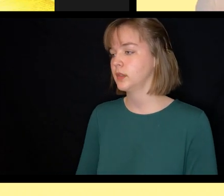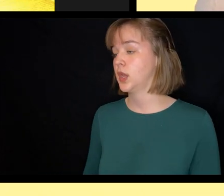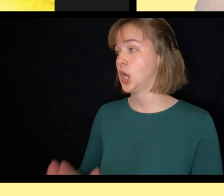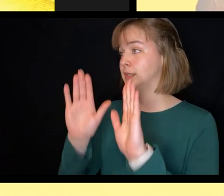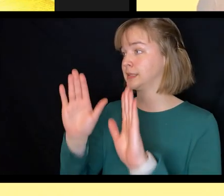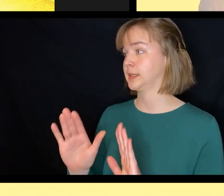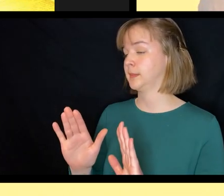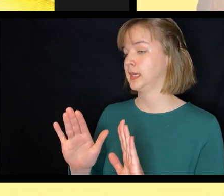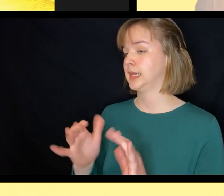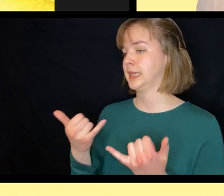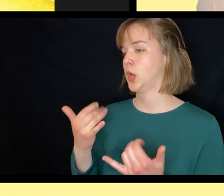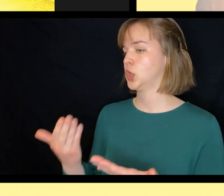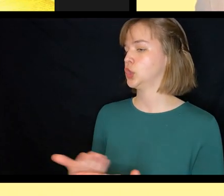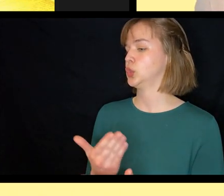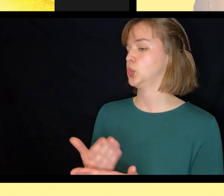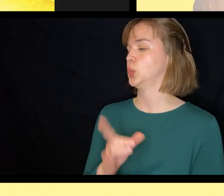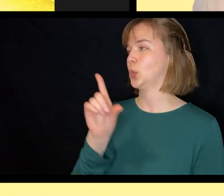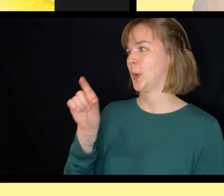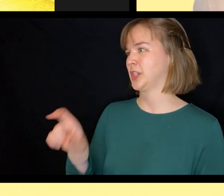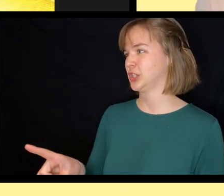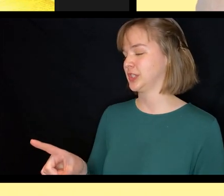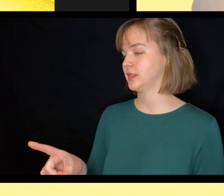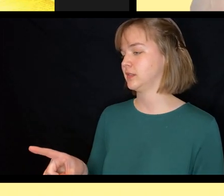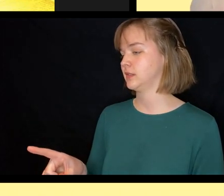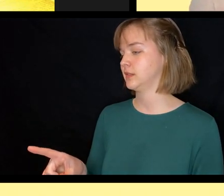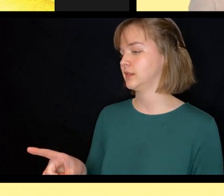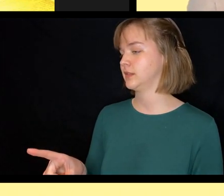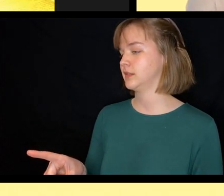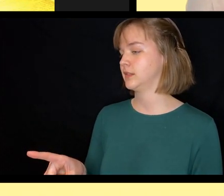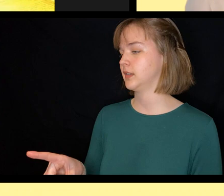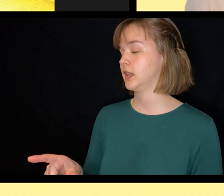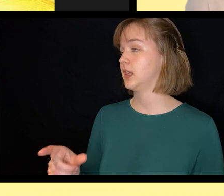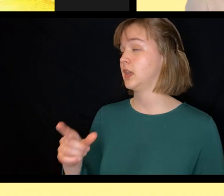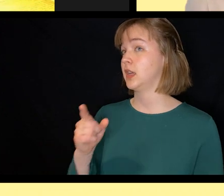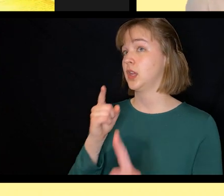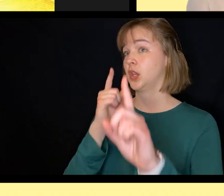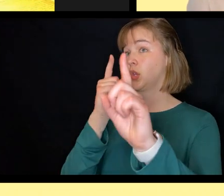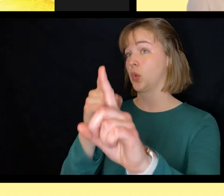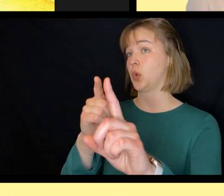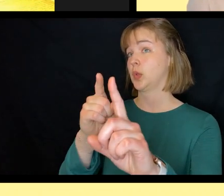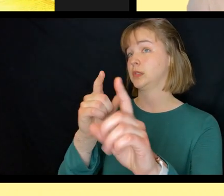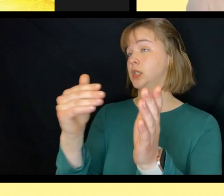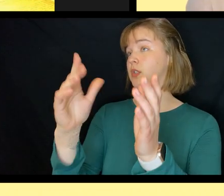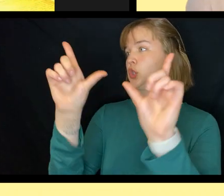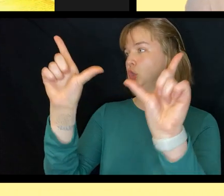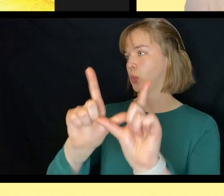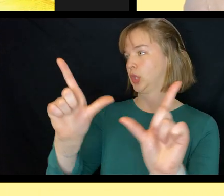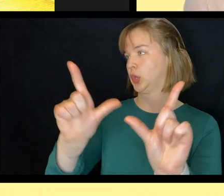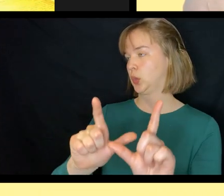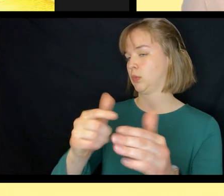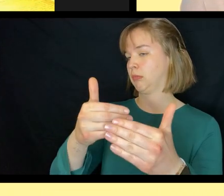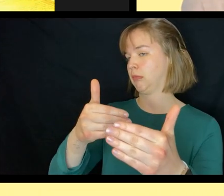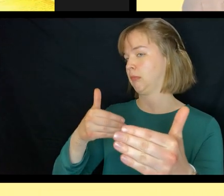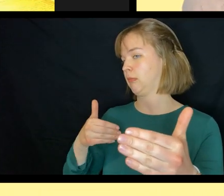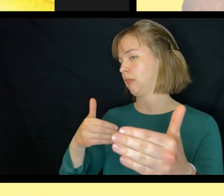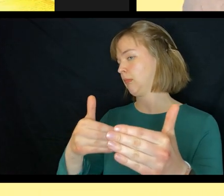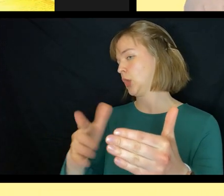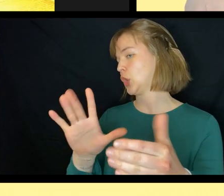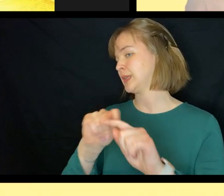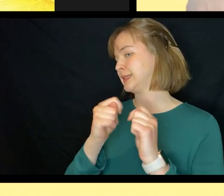Awesome. Well, kind of another transition here, but what are you doing with the team from now until Tokyo happens?